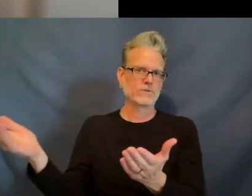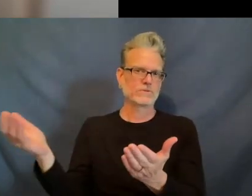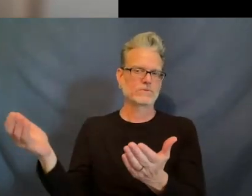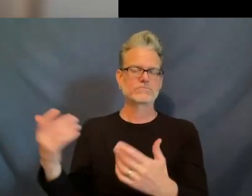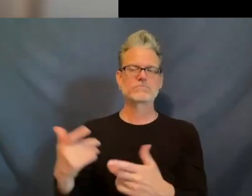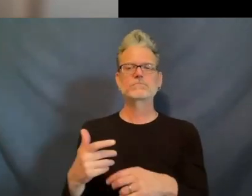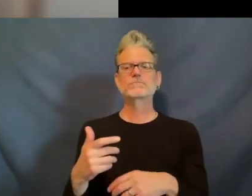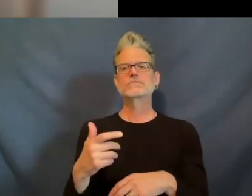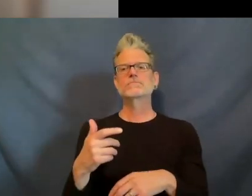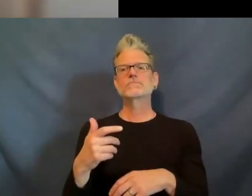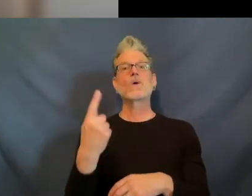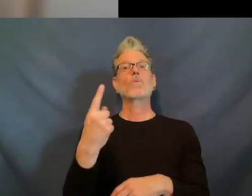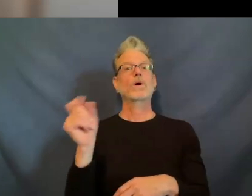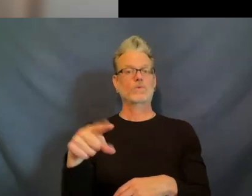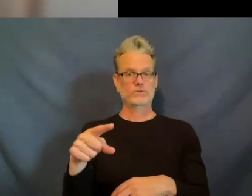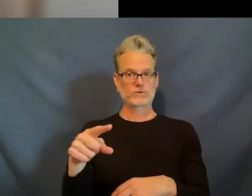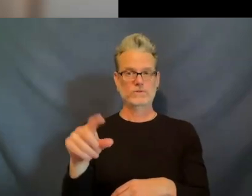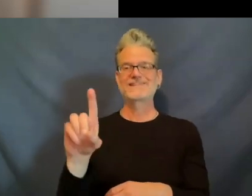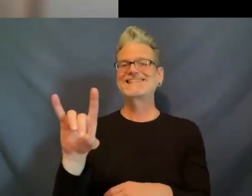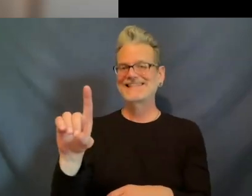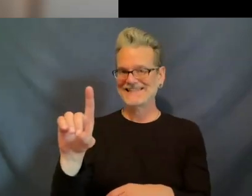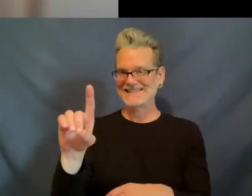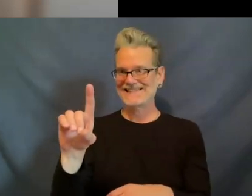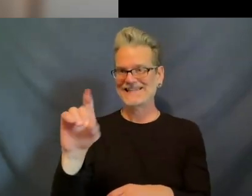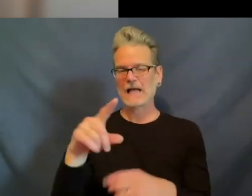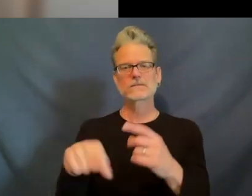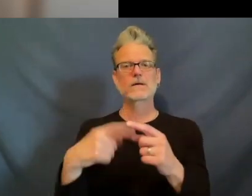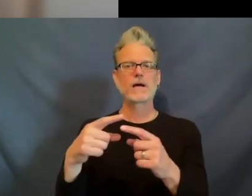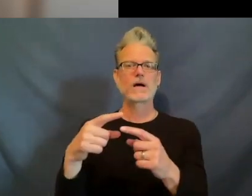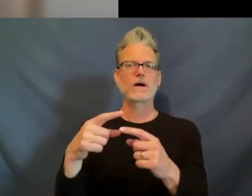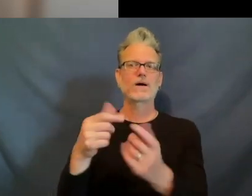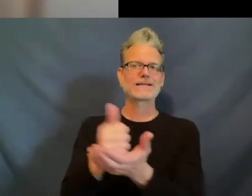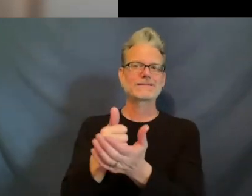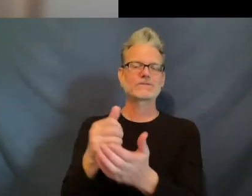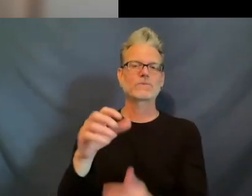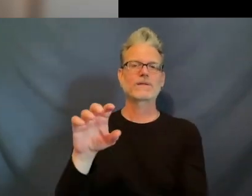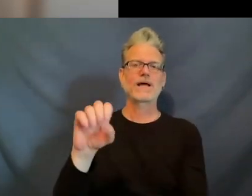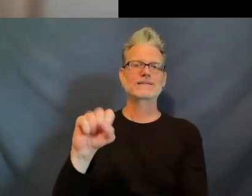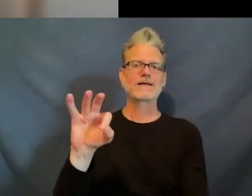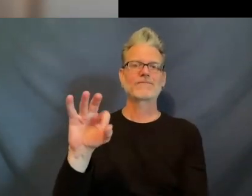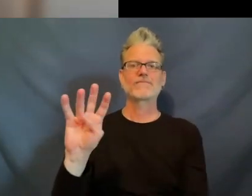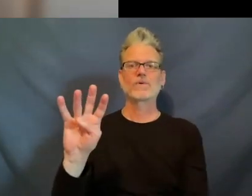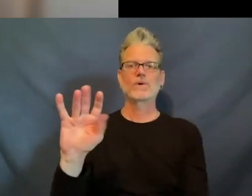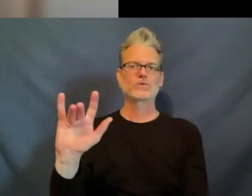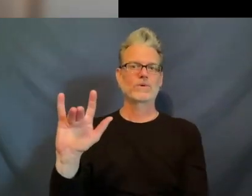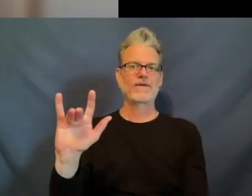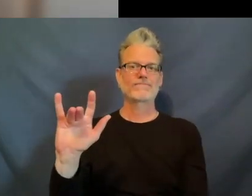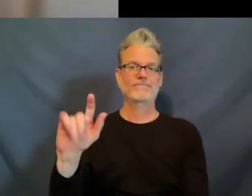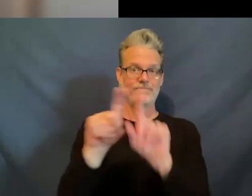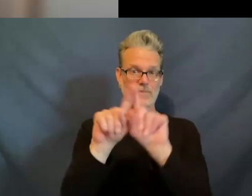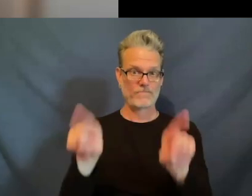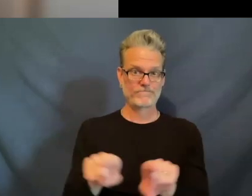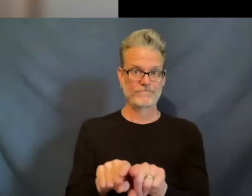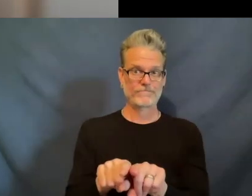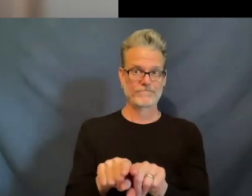note that one question asked about the getting assistance with the SF 425 form. Just want to note that's